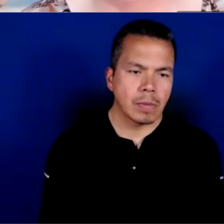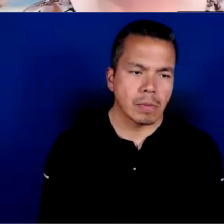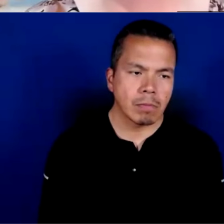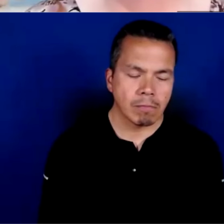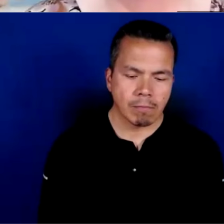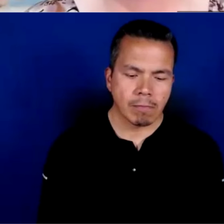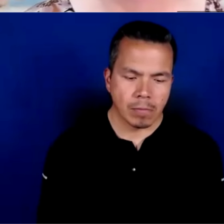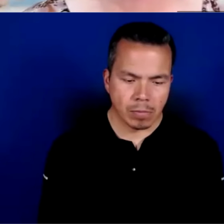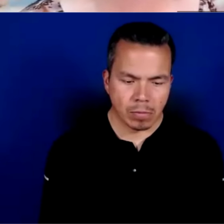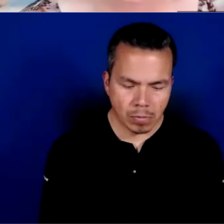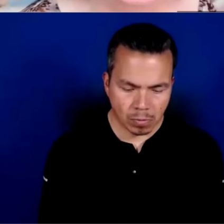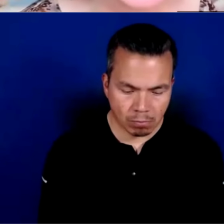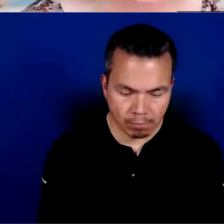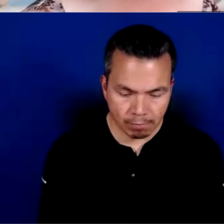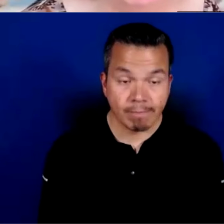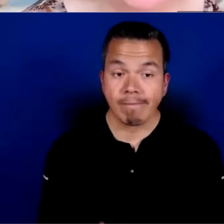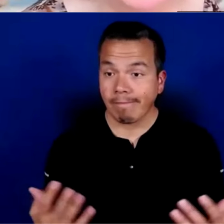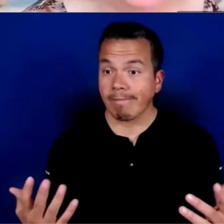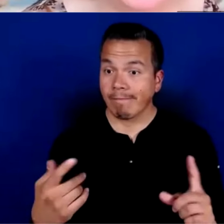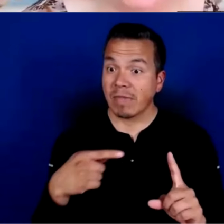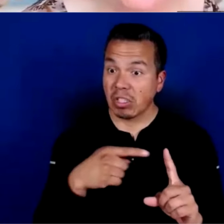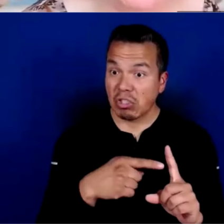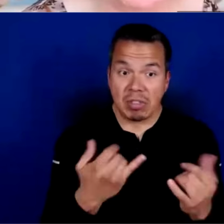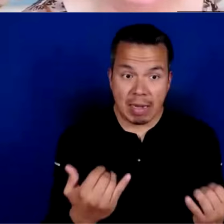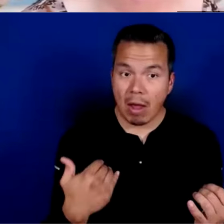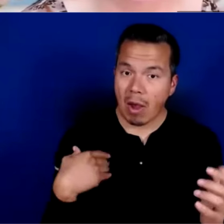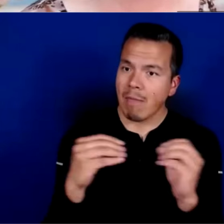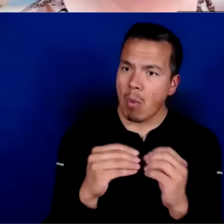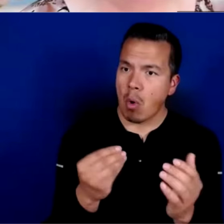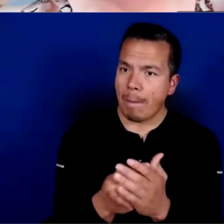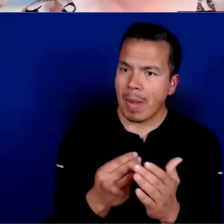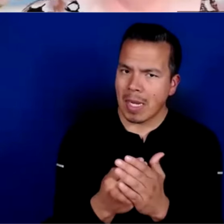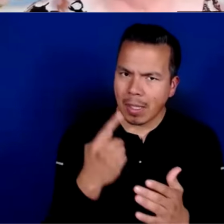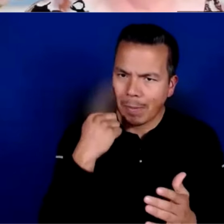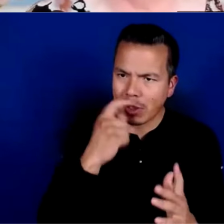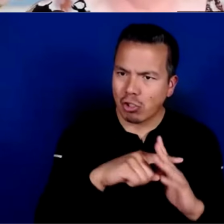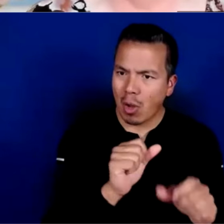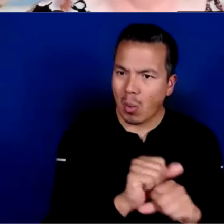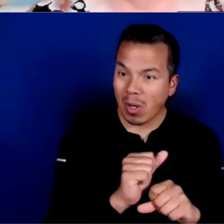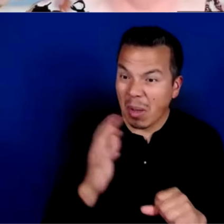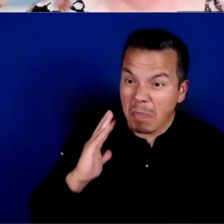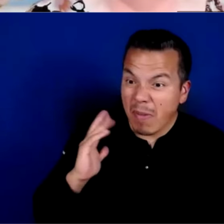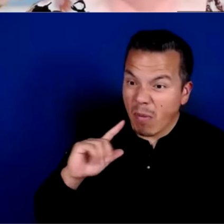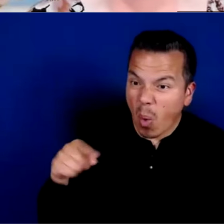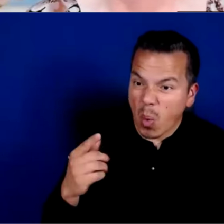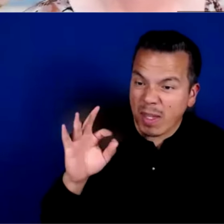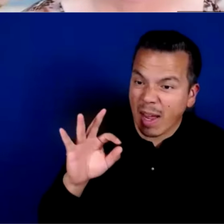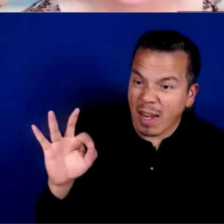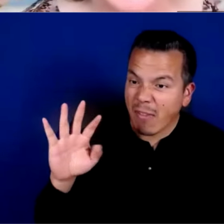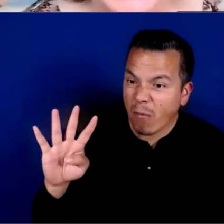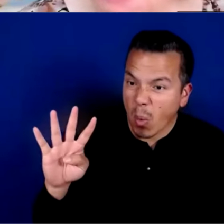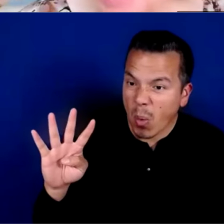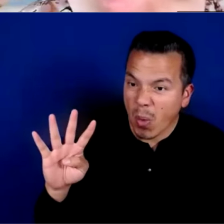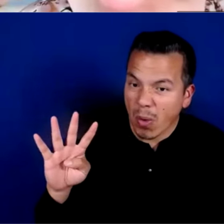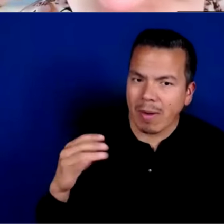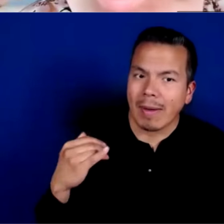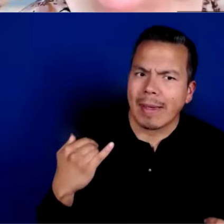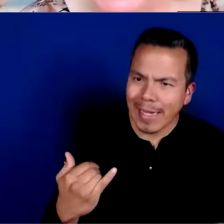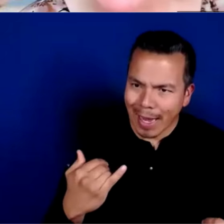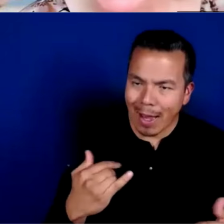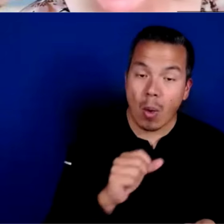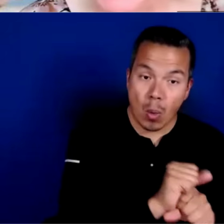$1,679 each month. Morgan has more money when they work, right? Because before they only had $994 and now they